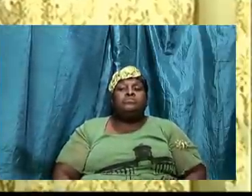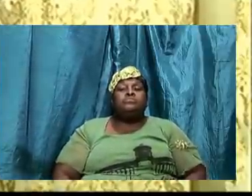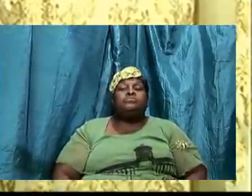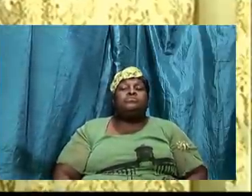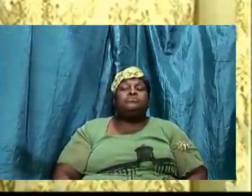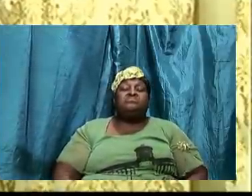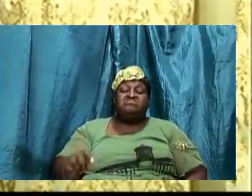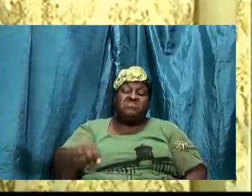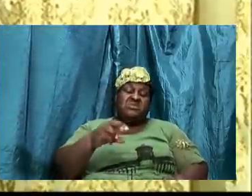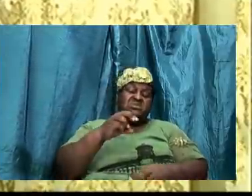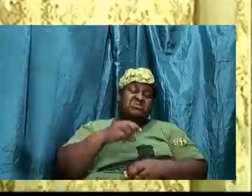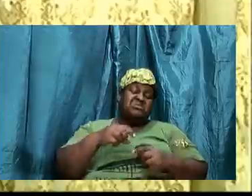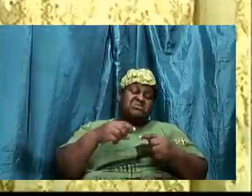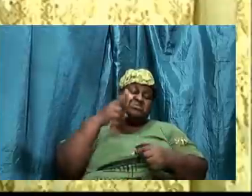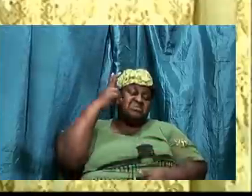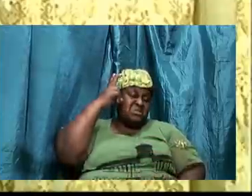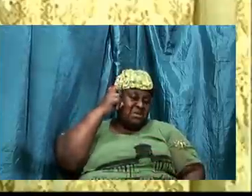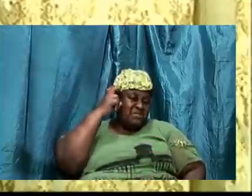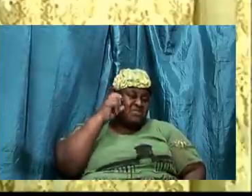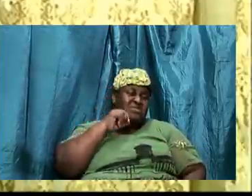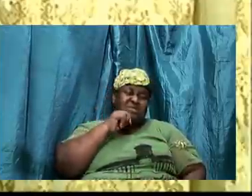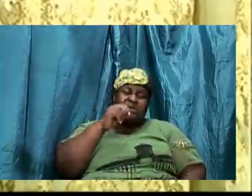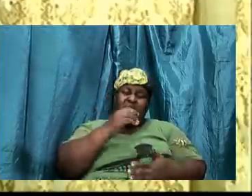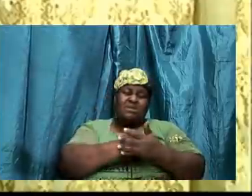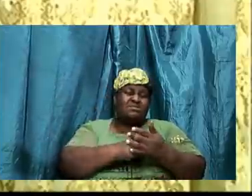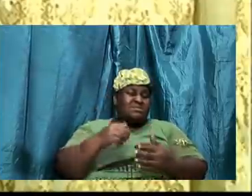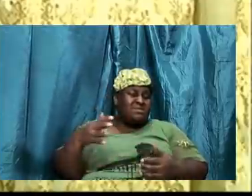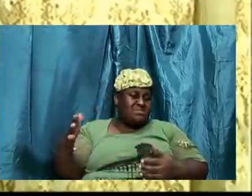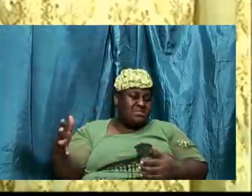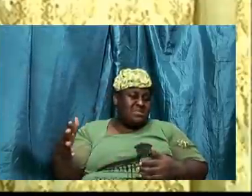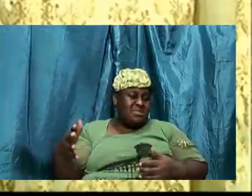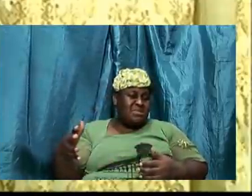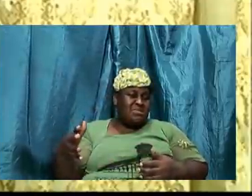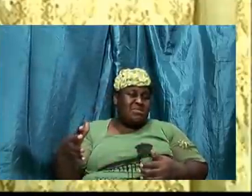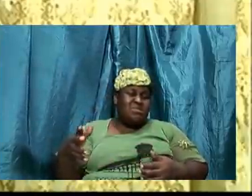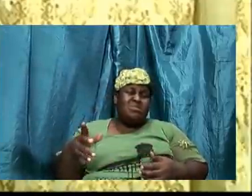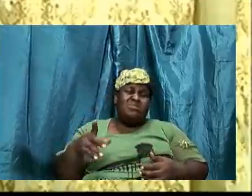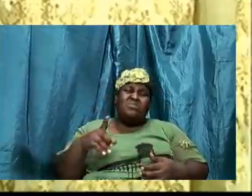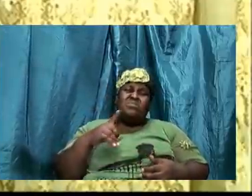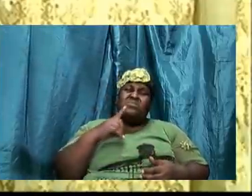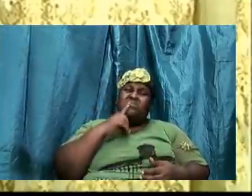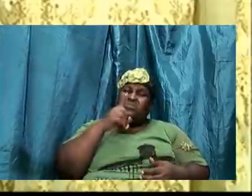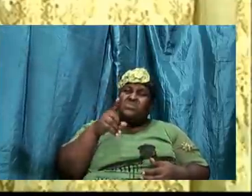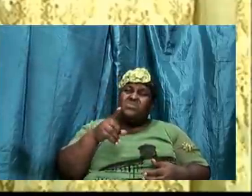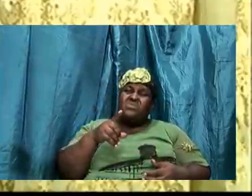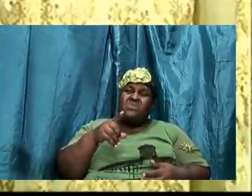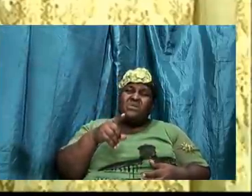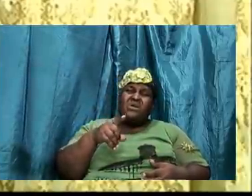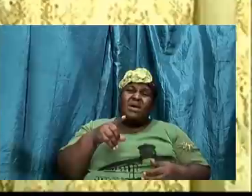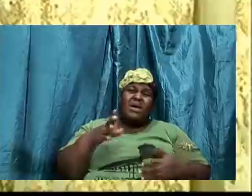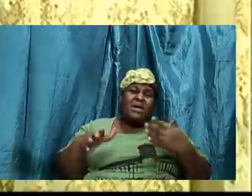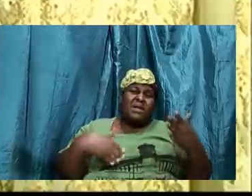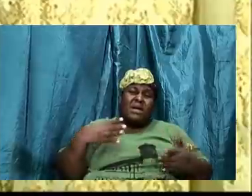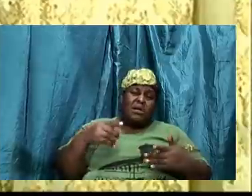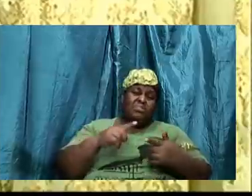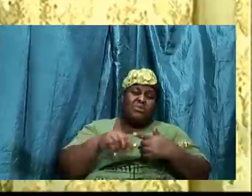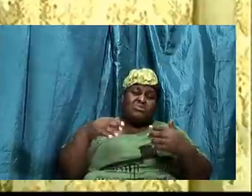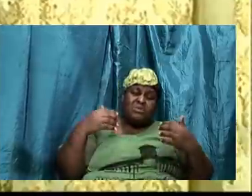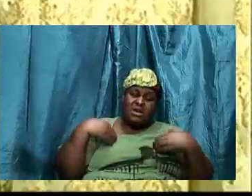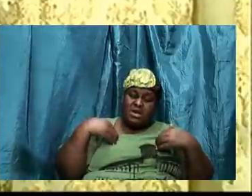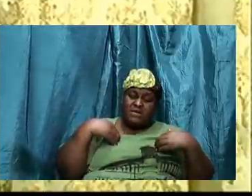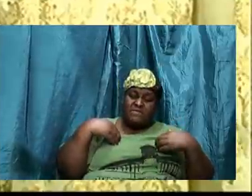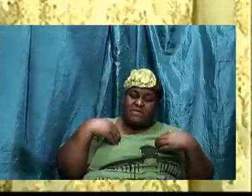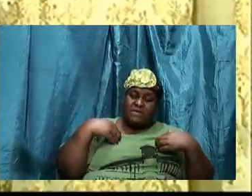This enemy is not something that we conceptualize and something that we talk of because we want to